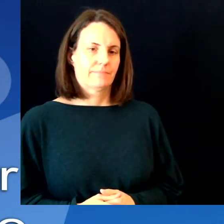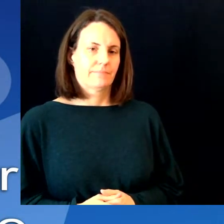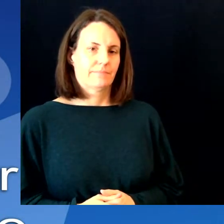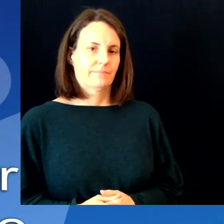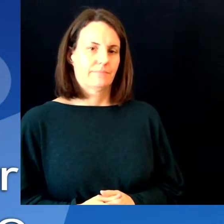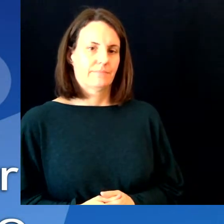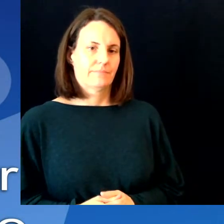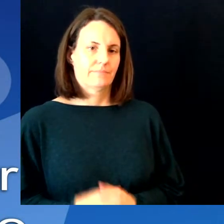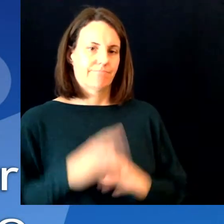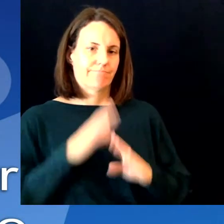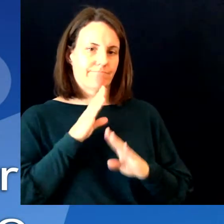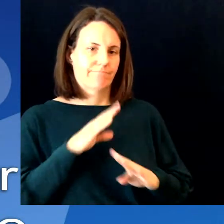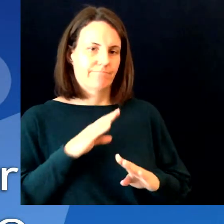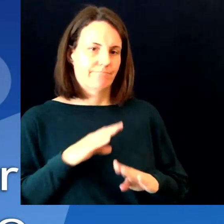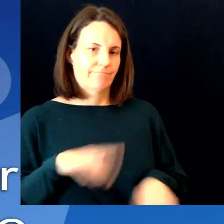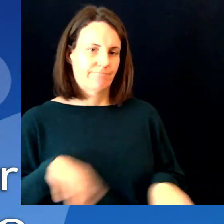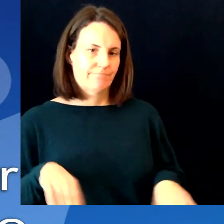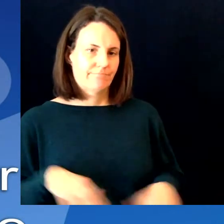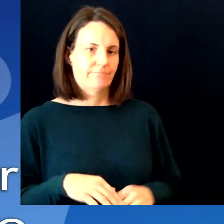WSAW?